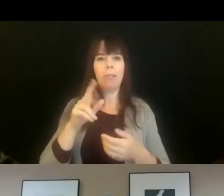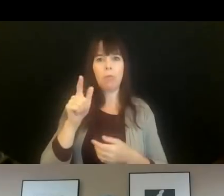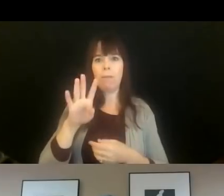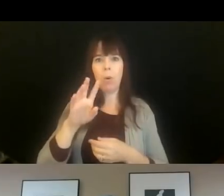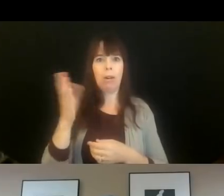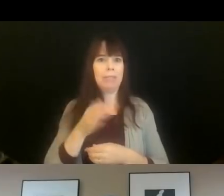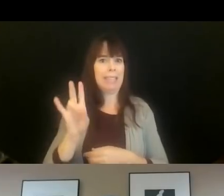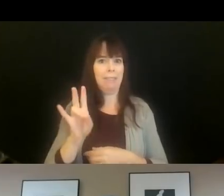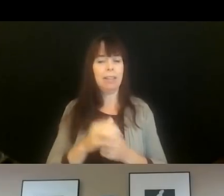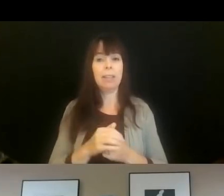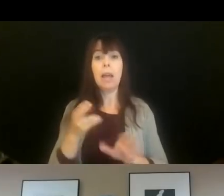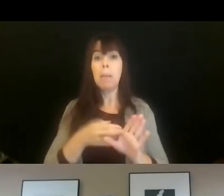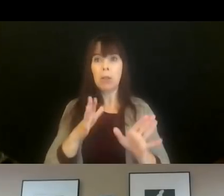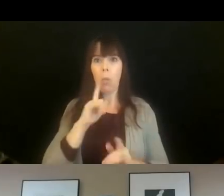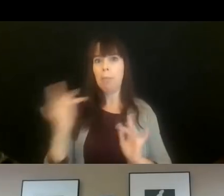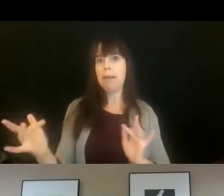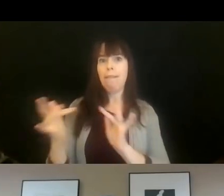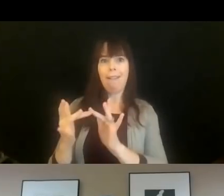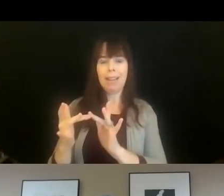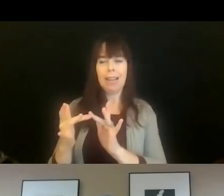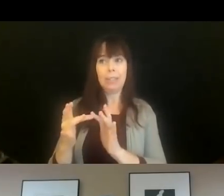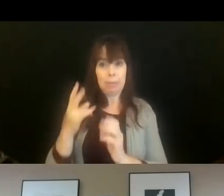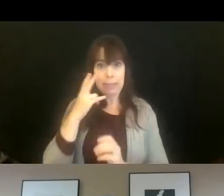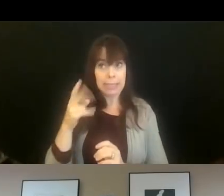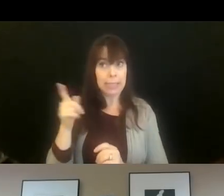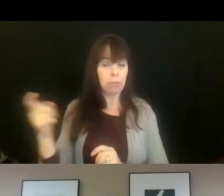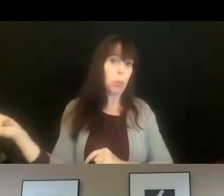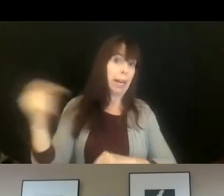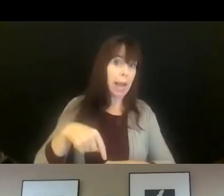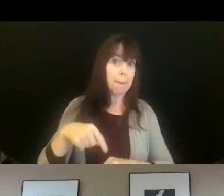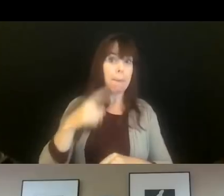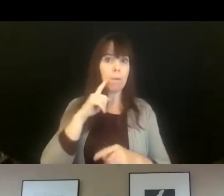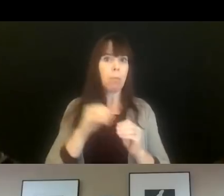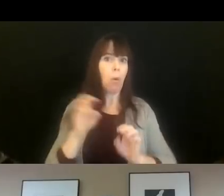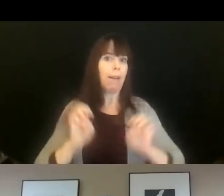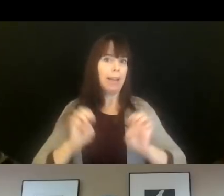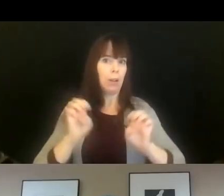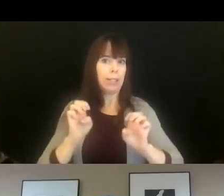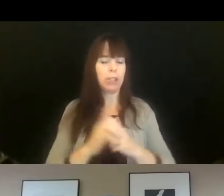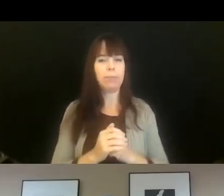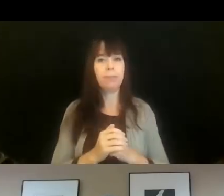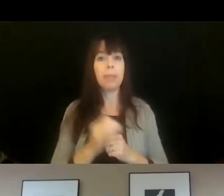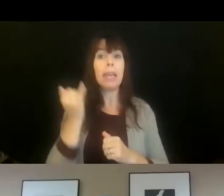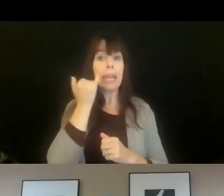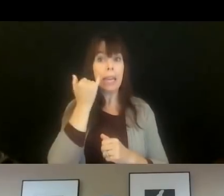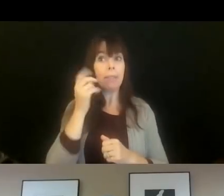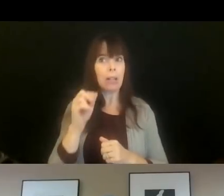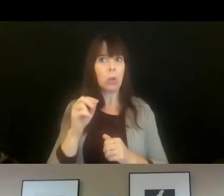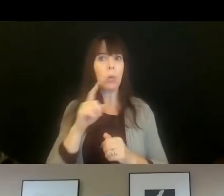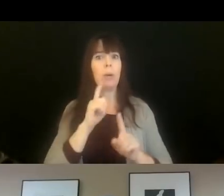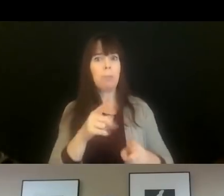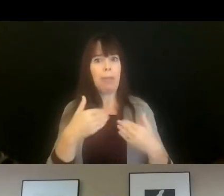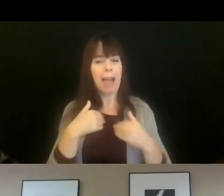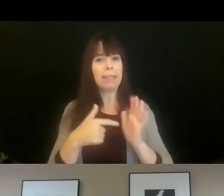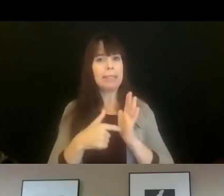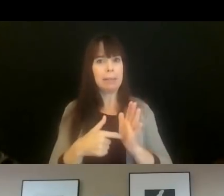The participants will be contacted to see if they need to come in for evaluation. If they do report symptoms that